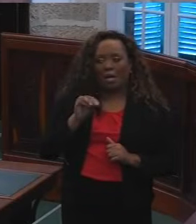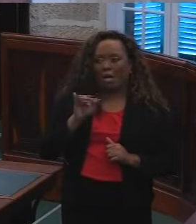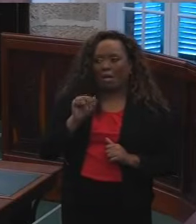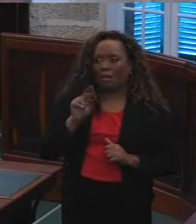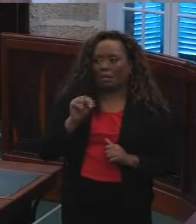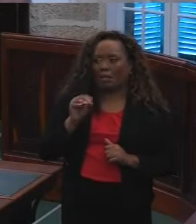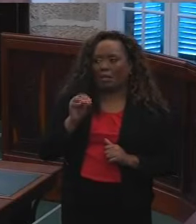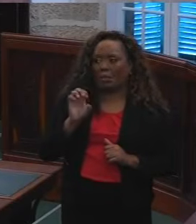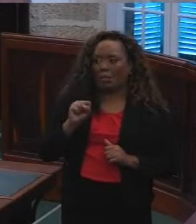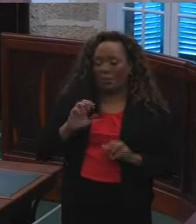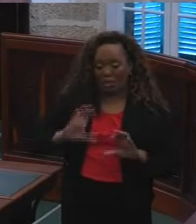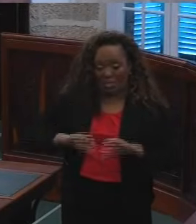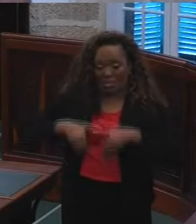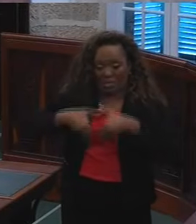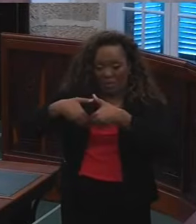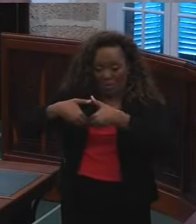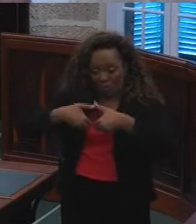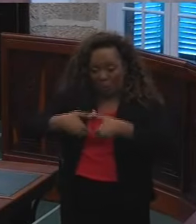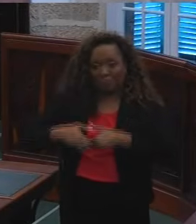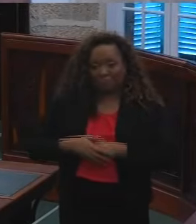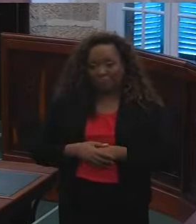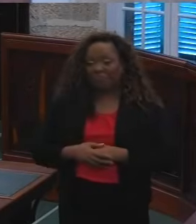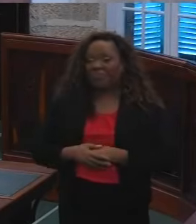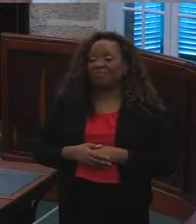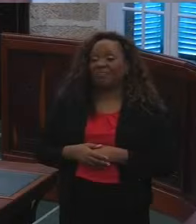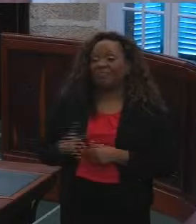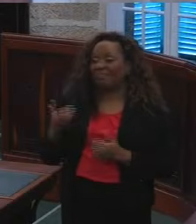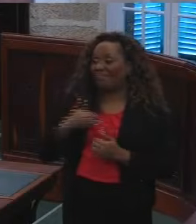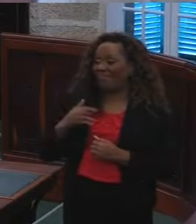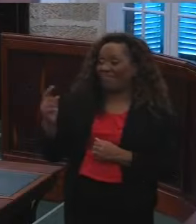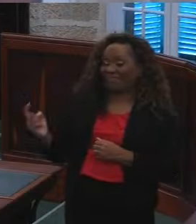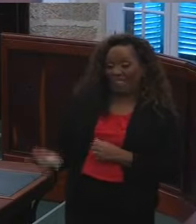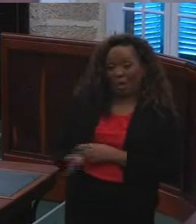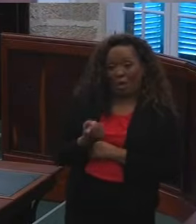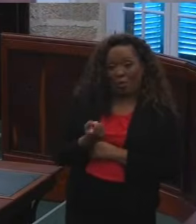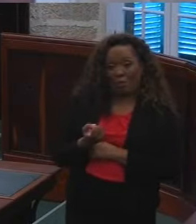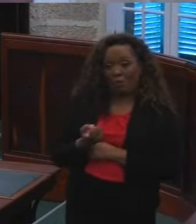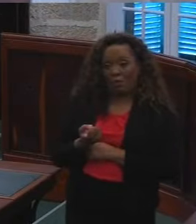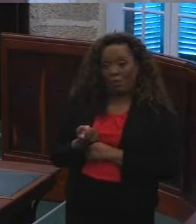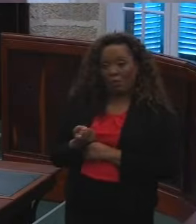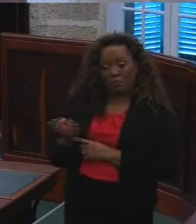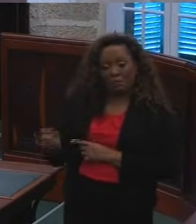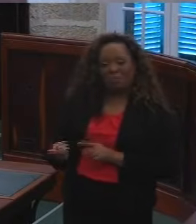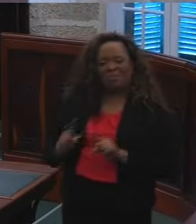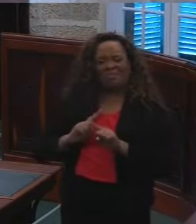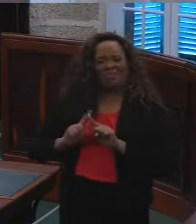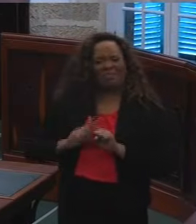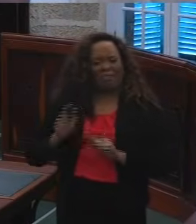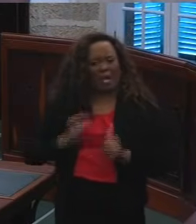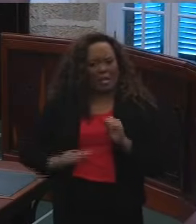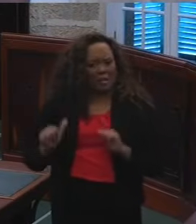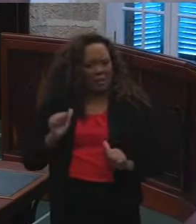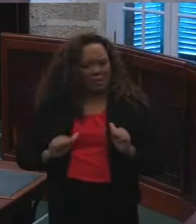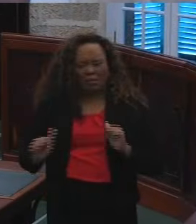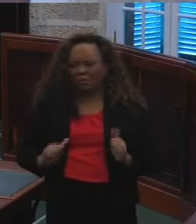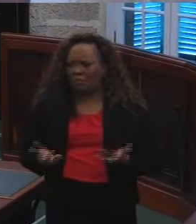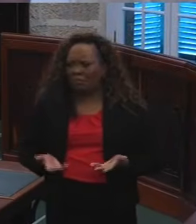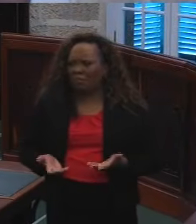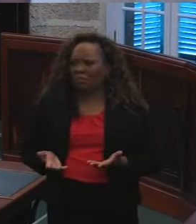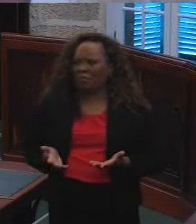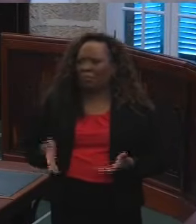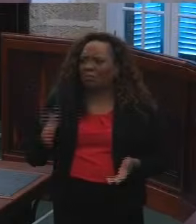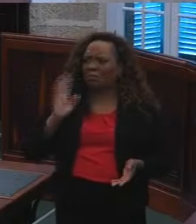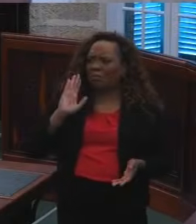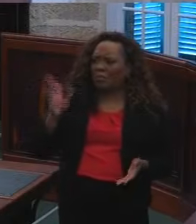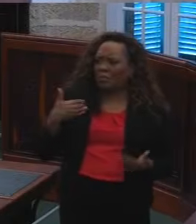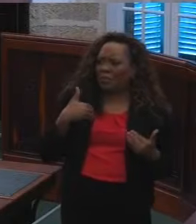it. We have golf as part of the whole games, and all the activities that you could think about. That the elderly or